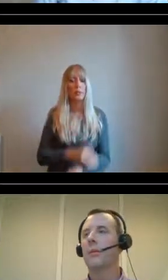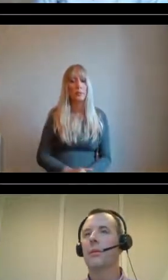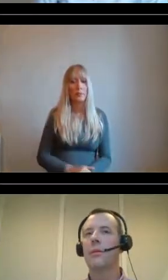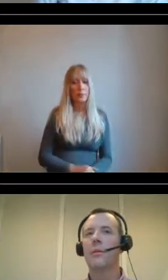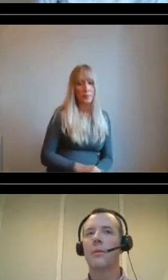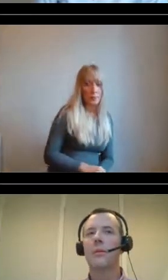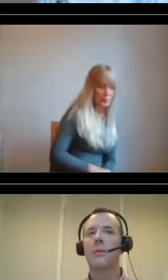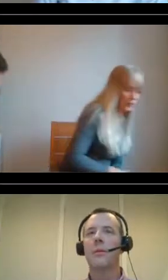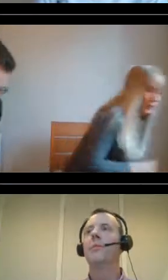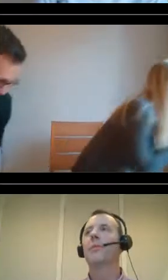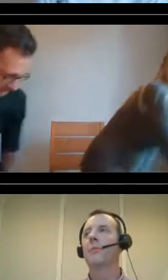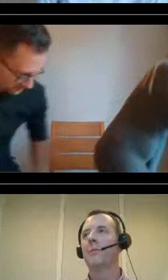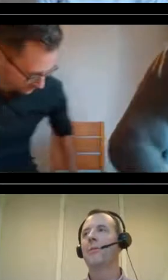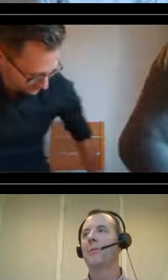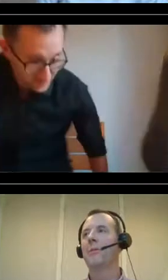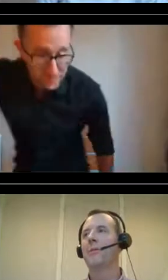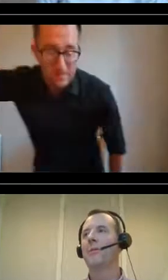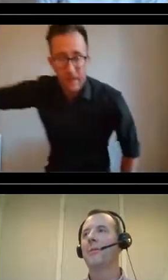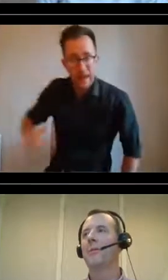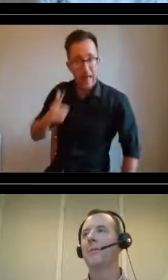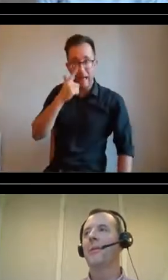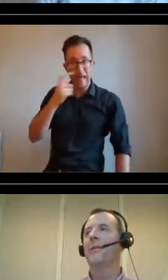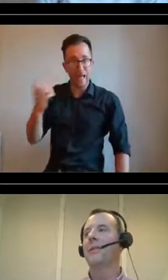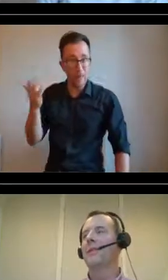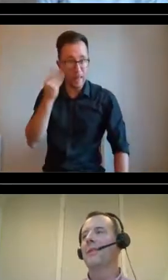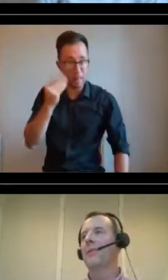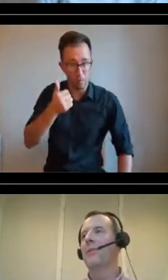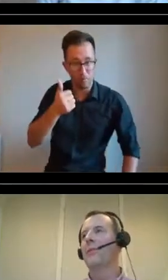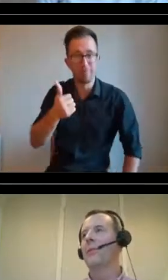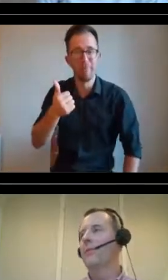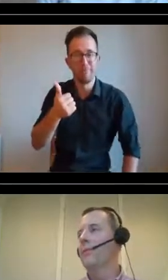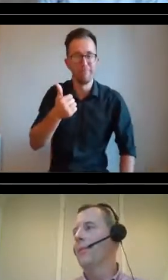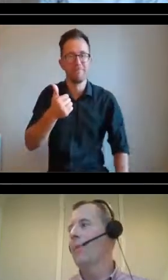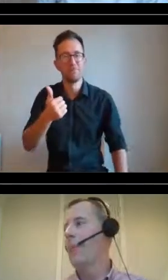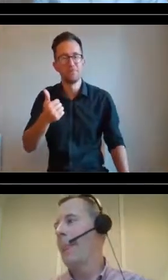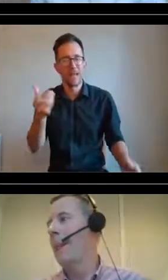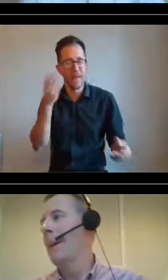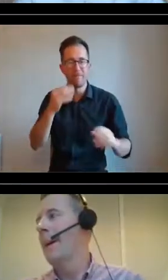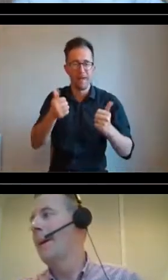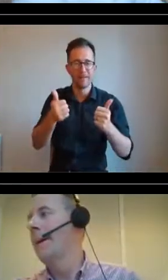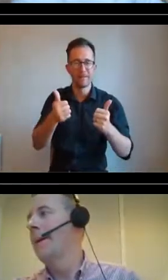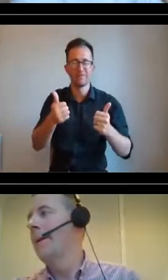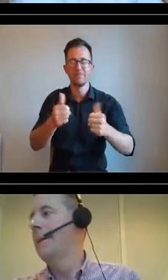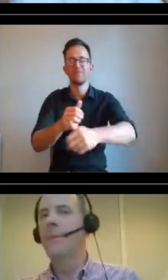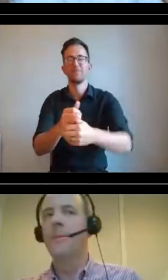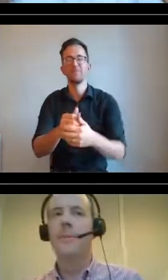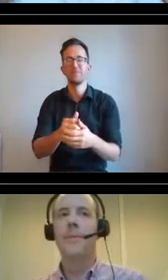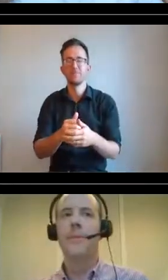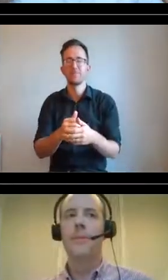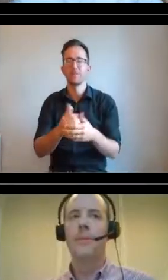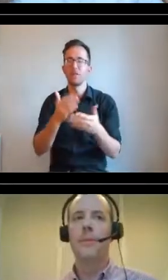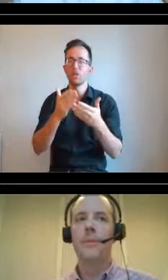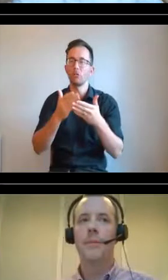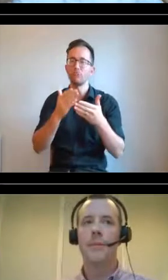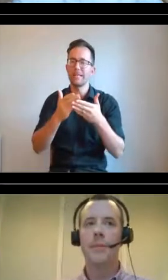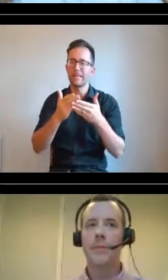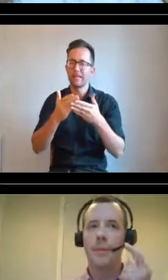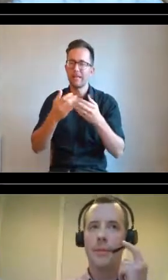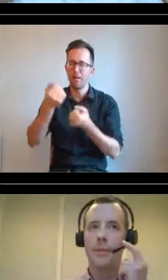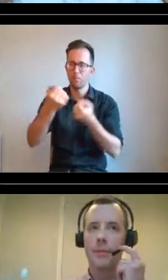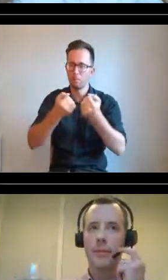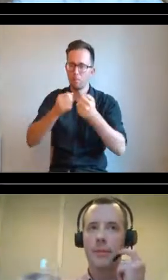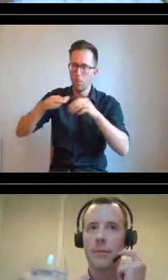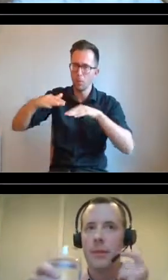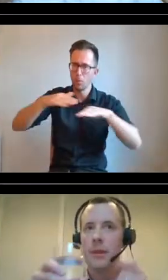Can you hear me okay? Yes, you're back. Excellent. You're back, great. Okay, thanks. Yeah, the movements of vehicles isn't covered actually